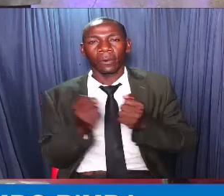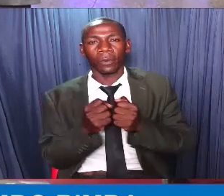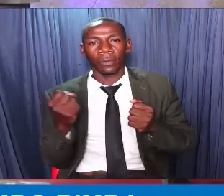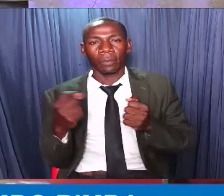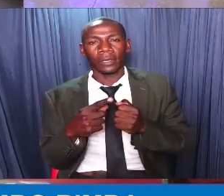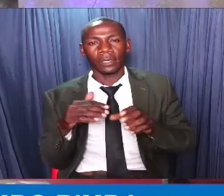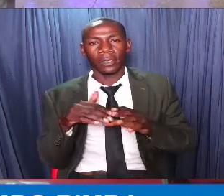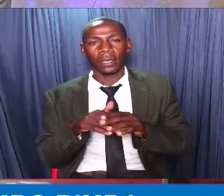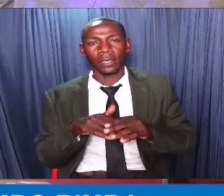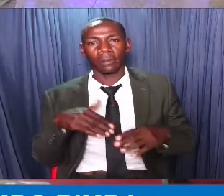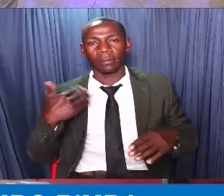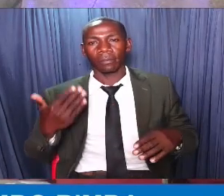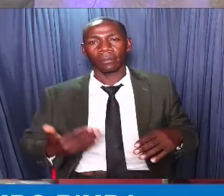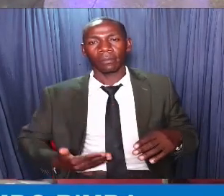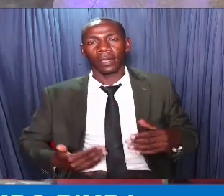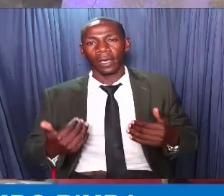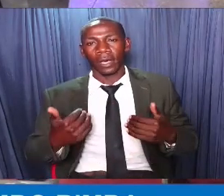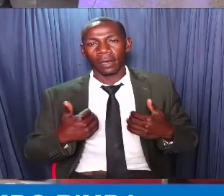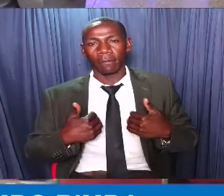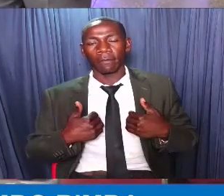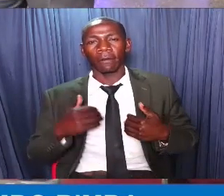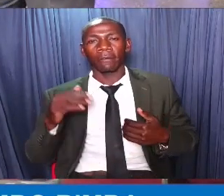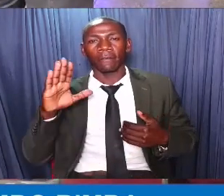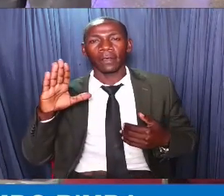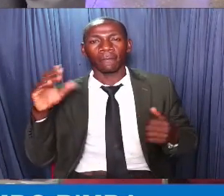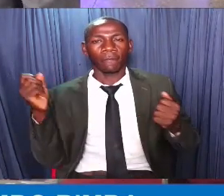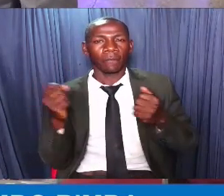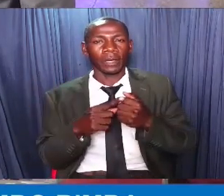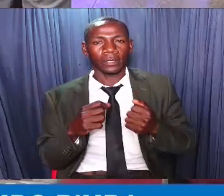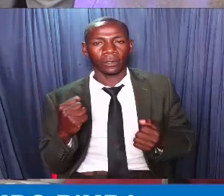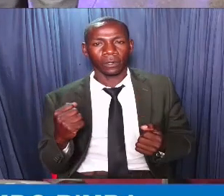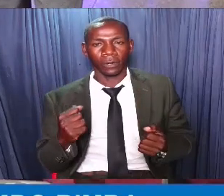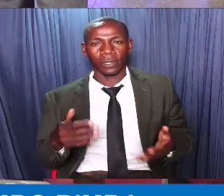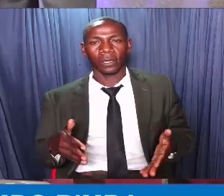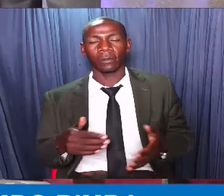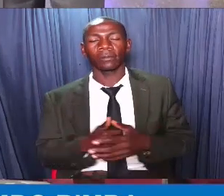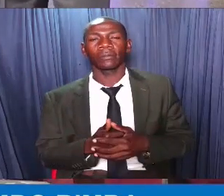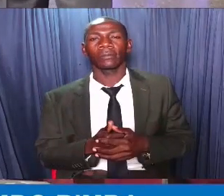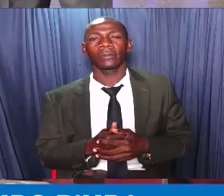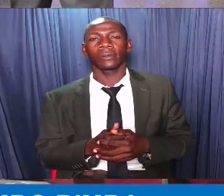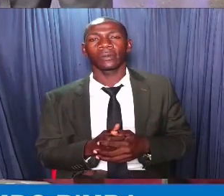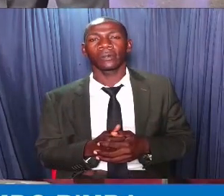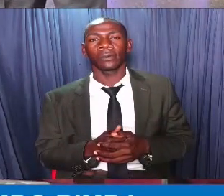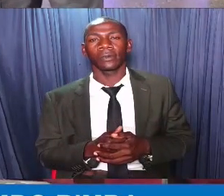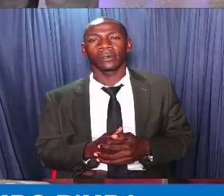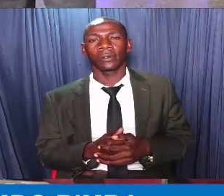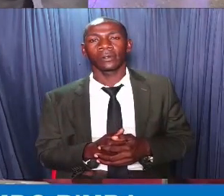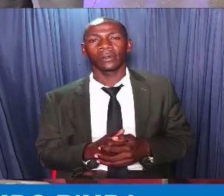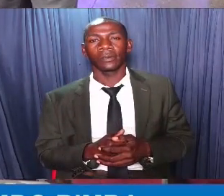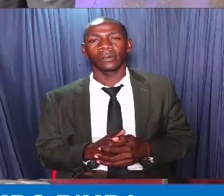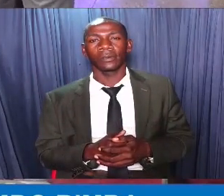miezi mitano tayari. Now this one is already 5 months old. Hata hiyo birth yake atakana iandikishwe.